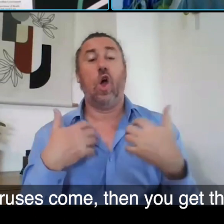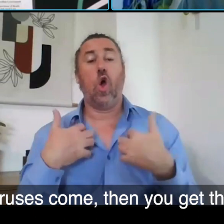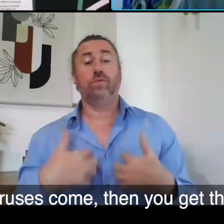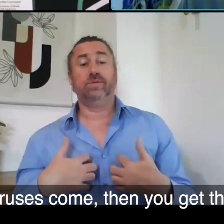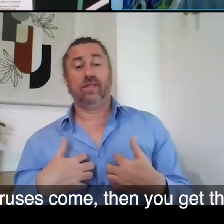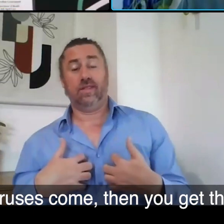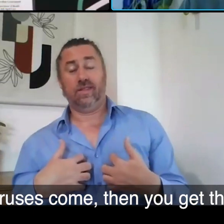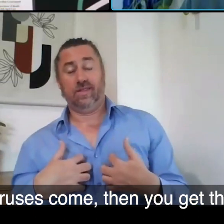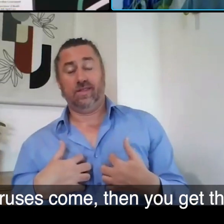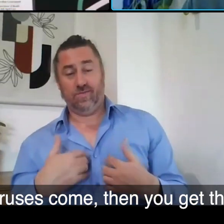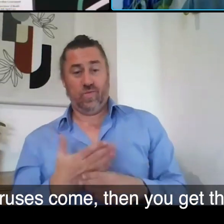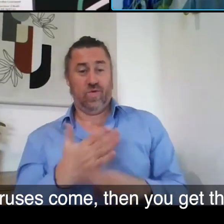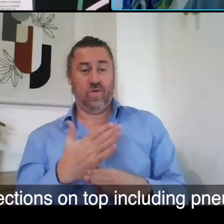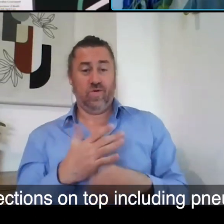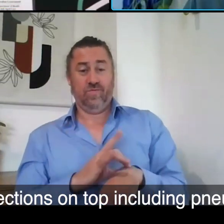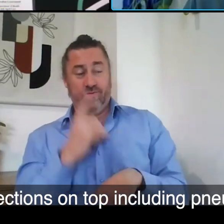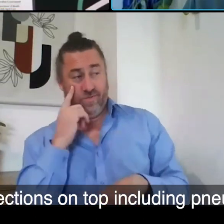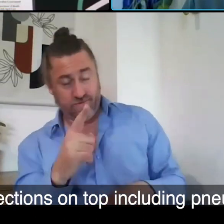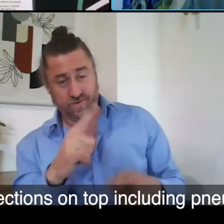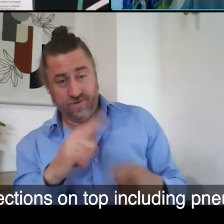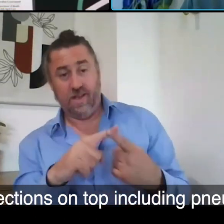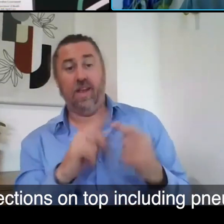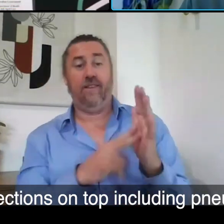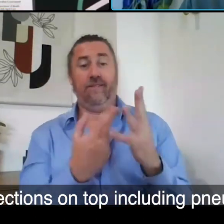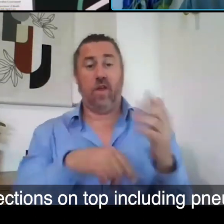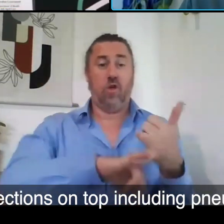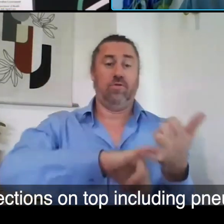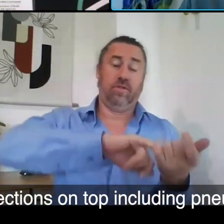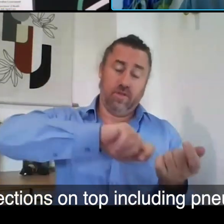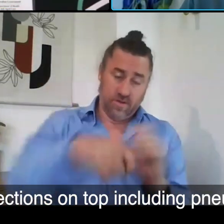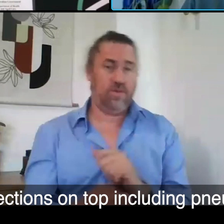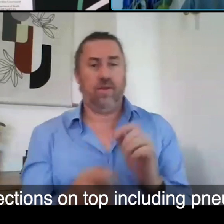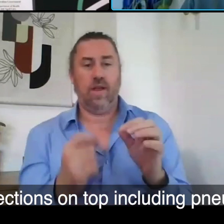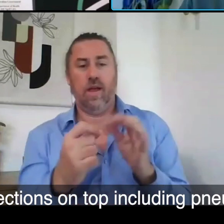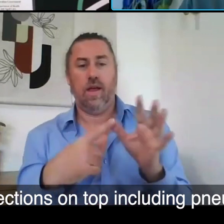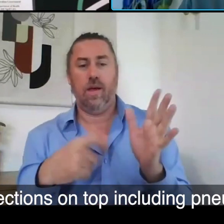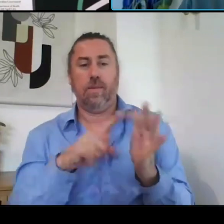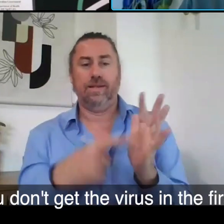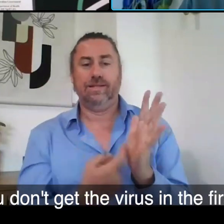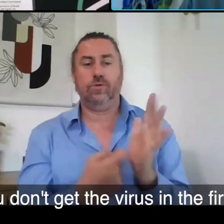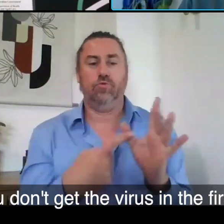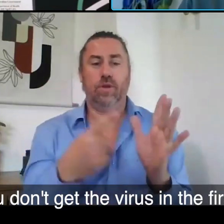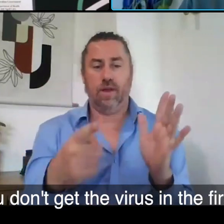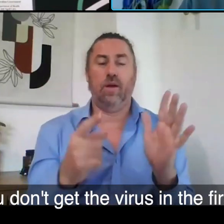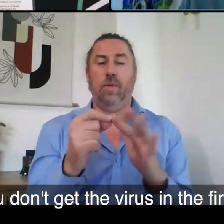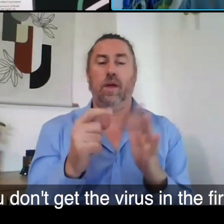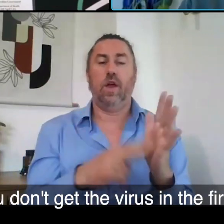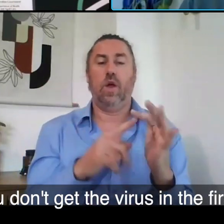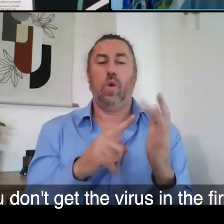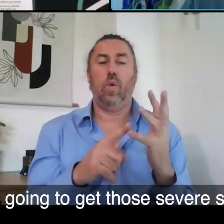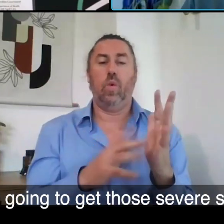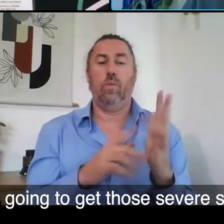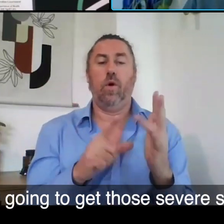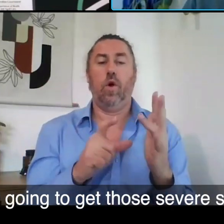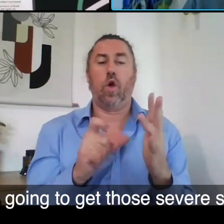viruses come, then you get the secondary bacterial infections on top, including pneumococcus. So if you don't get the virus in the